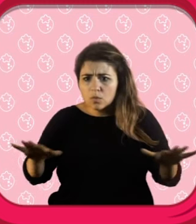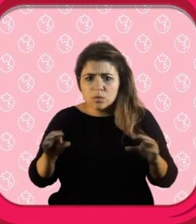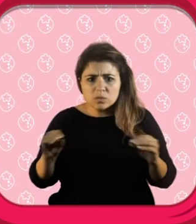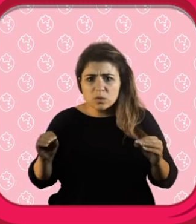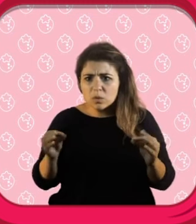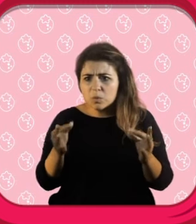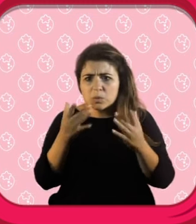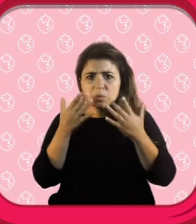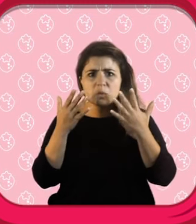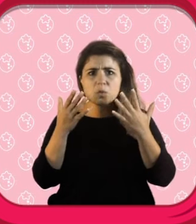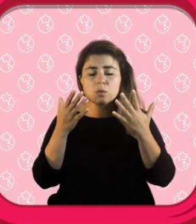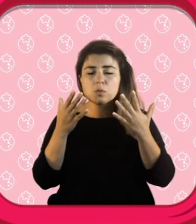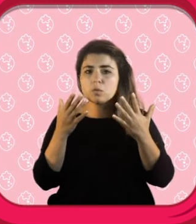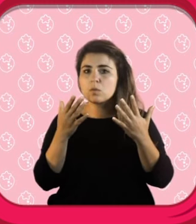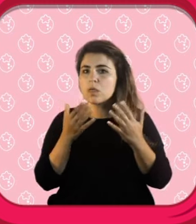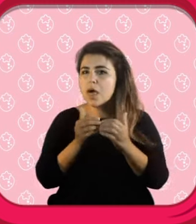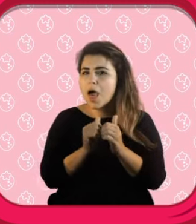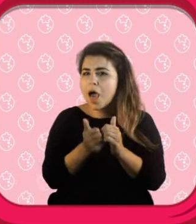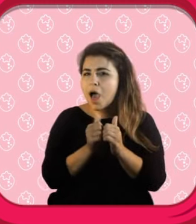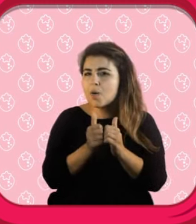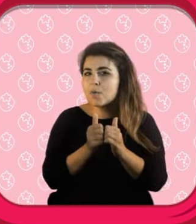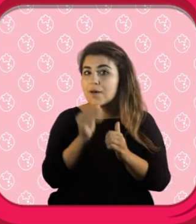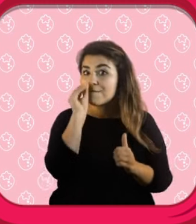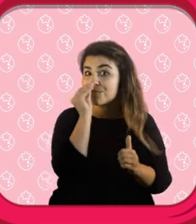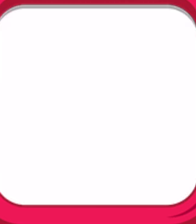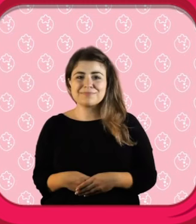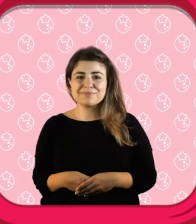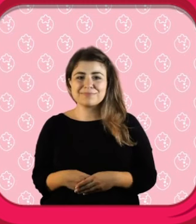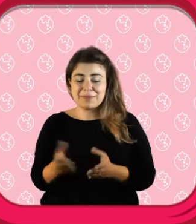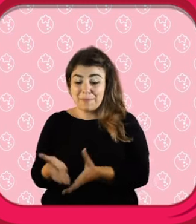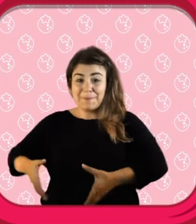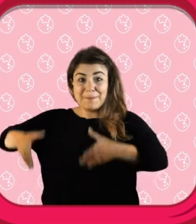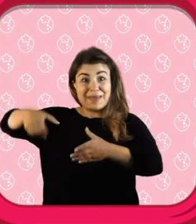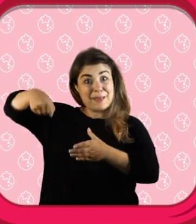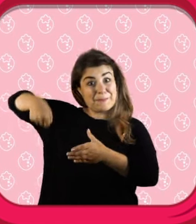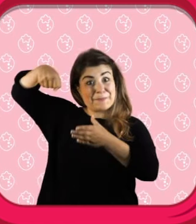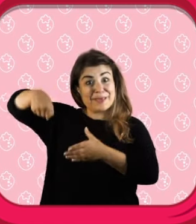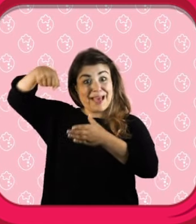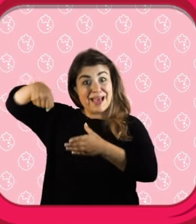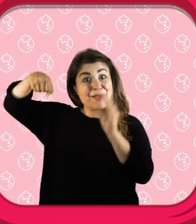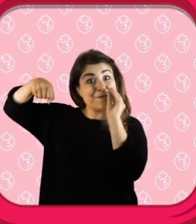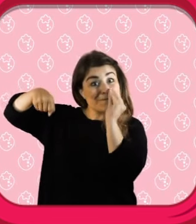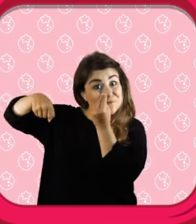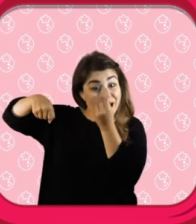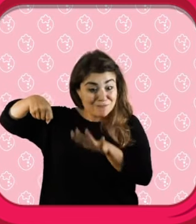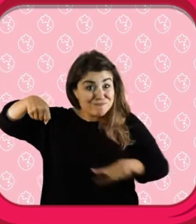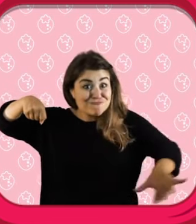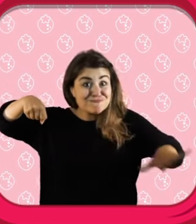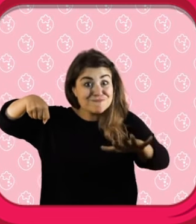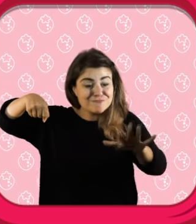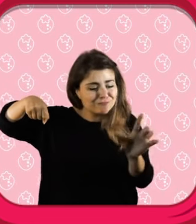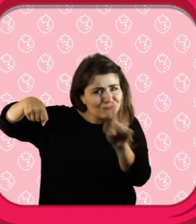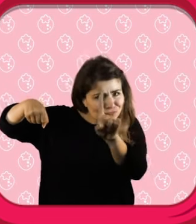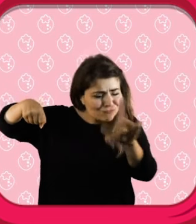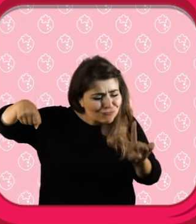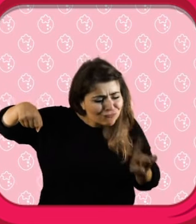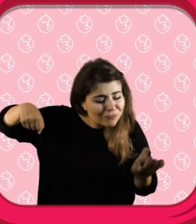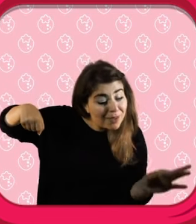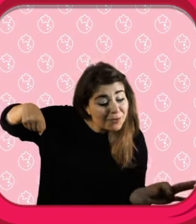To our party with a pretty bouquet of flowers. Pick the flowers you want to use and drag them into the basket.